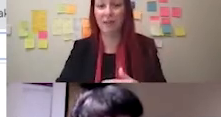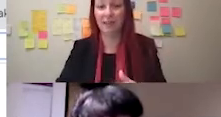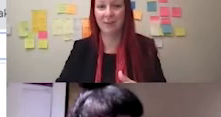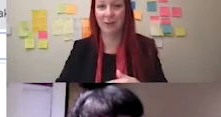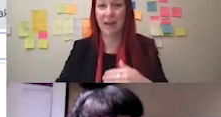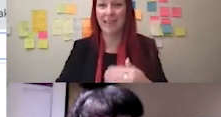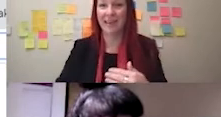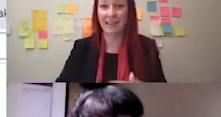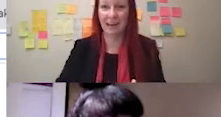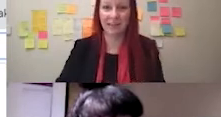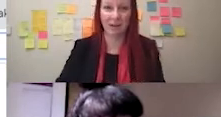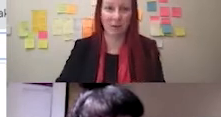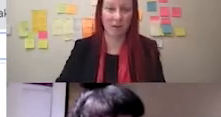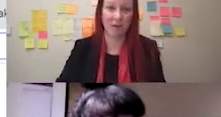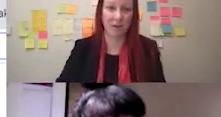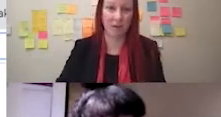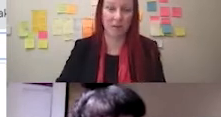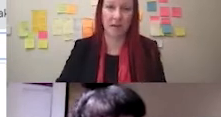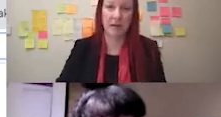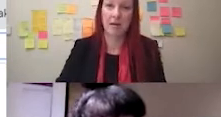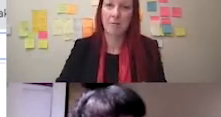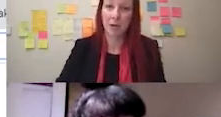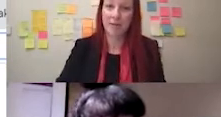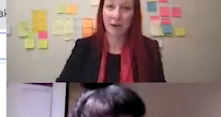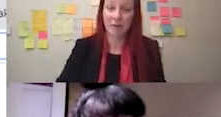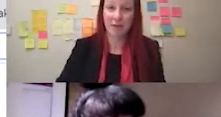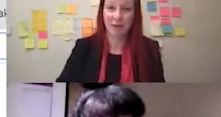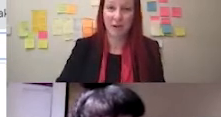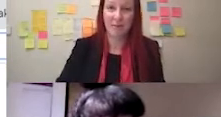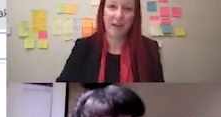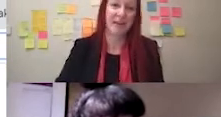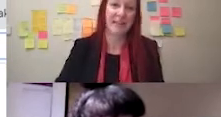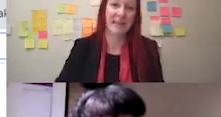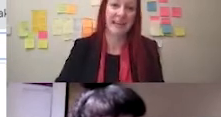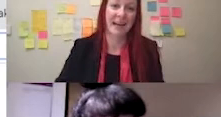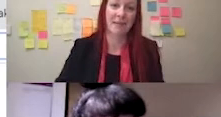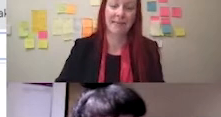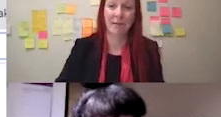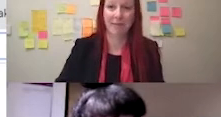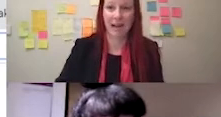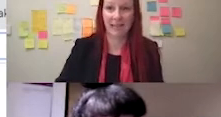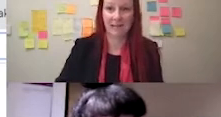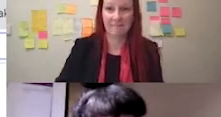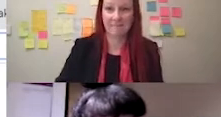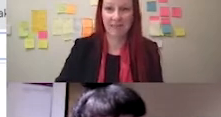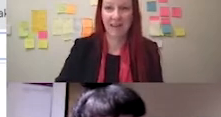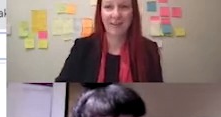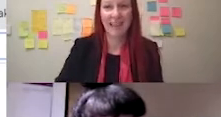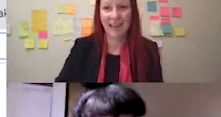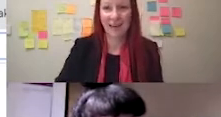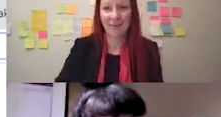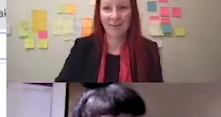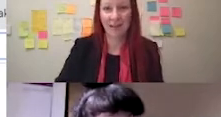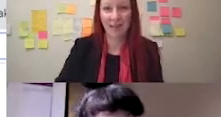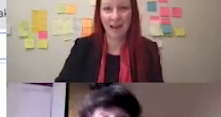I then move into that task that I wanted to do. Most often or not, my green tea accompanies my writing